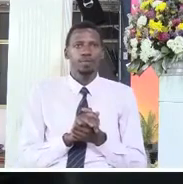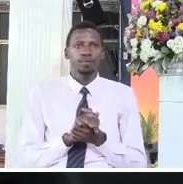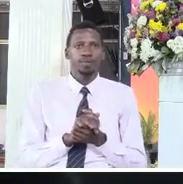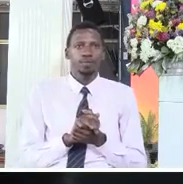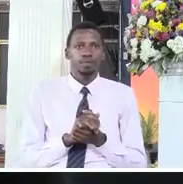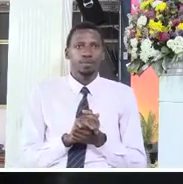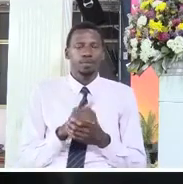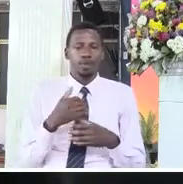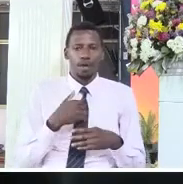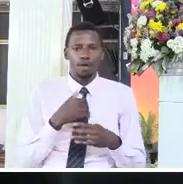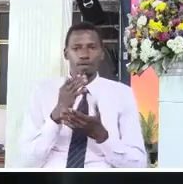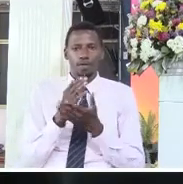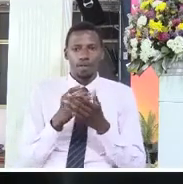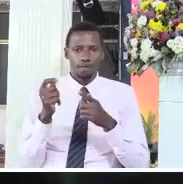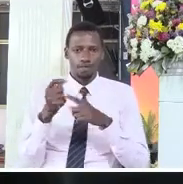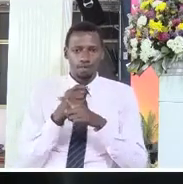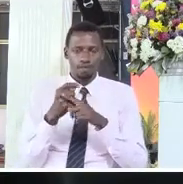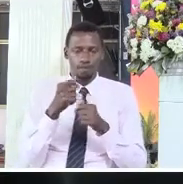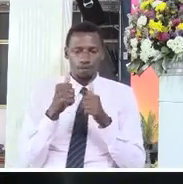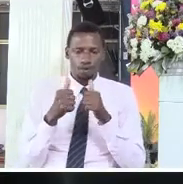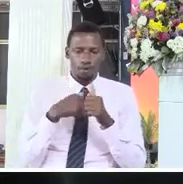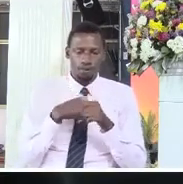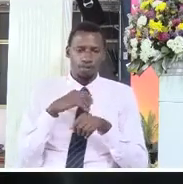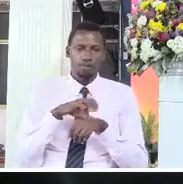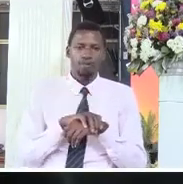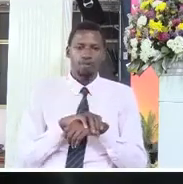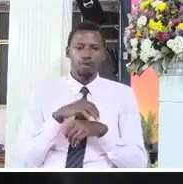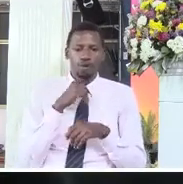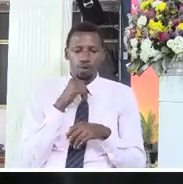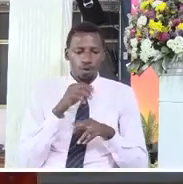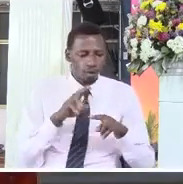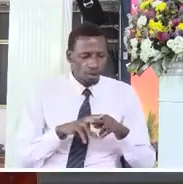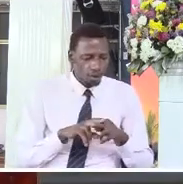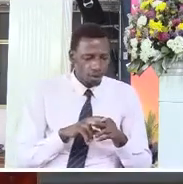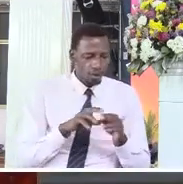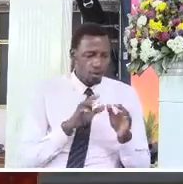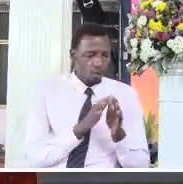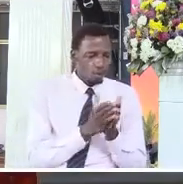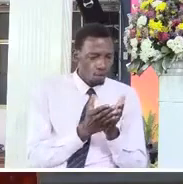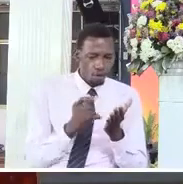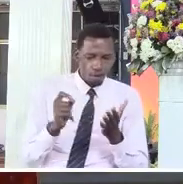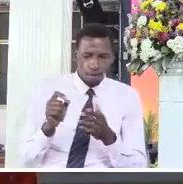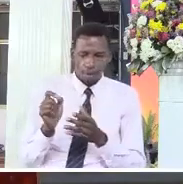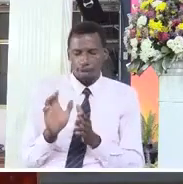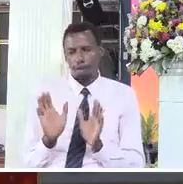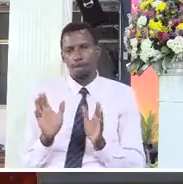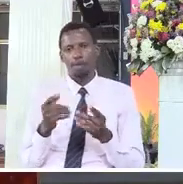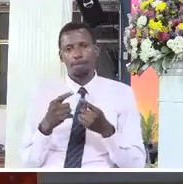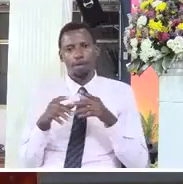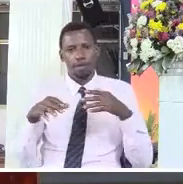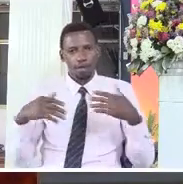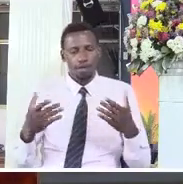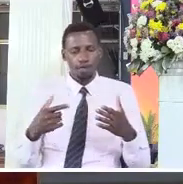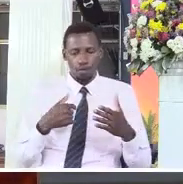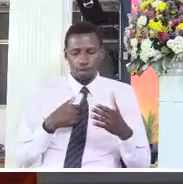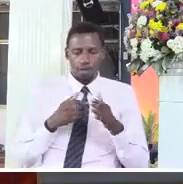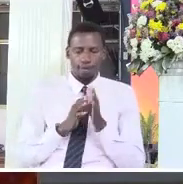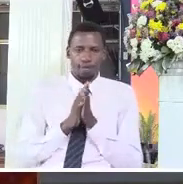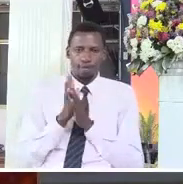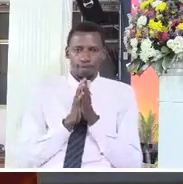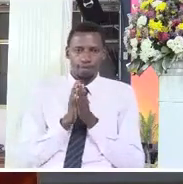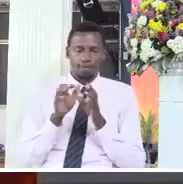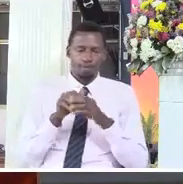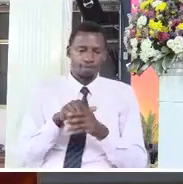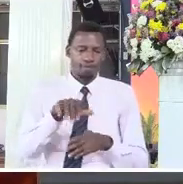there's some training that I received that I did not like sit down with a book and a pen to write, but it was because I was interested in